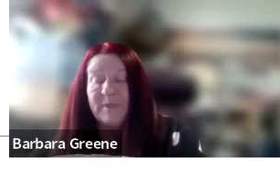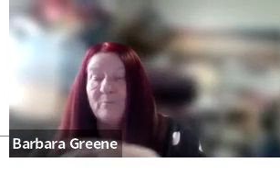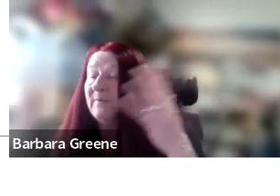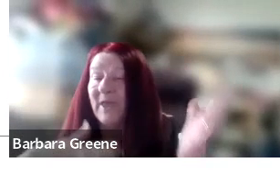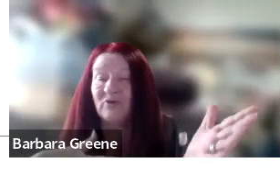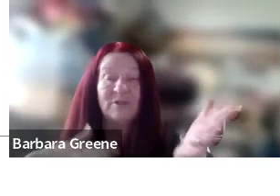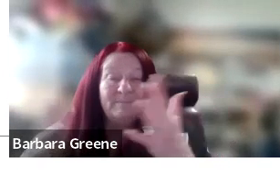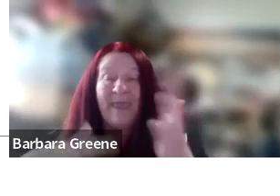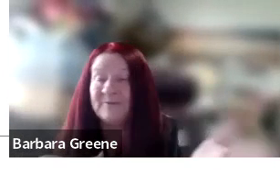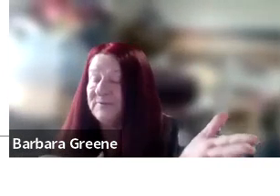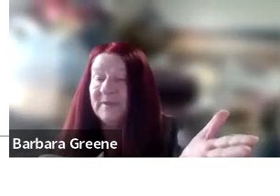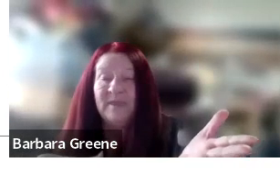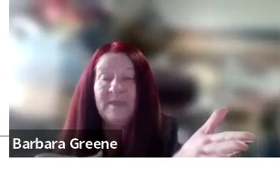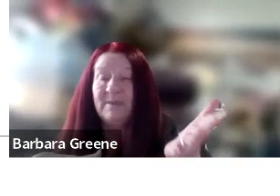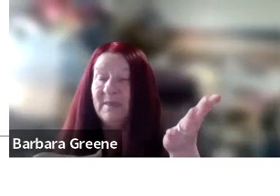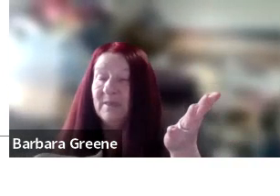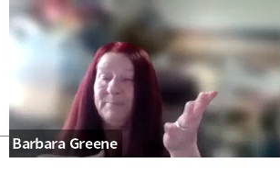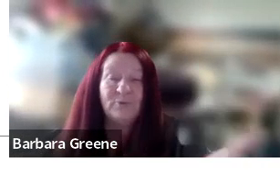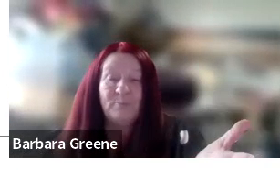services from them, we have actually passed